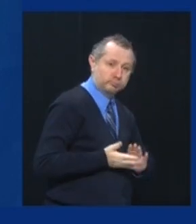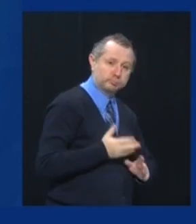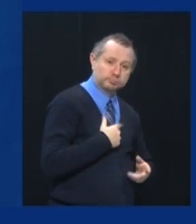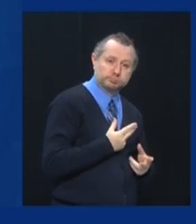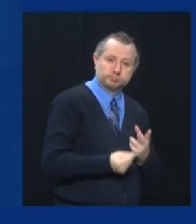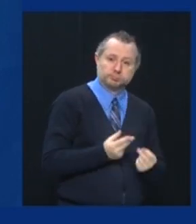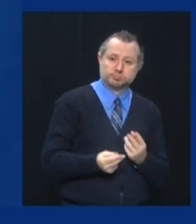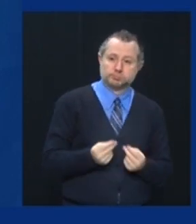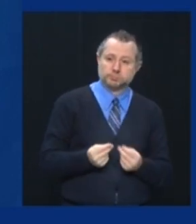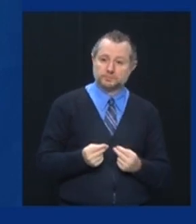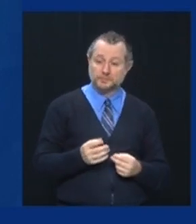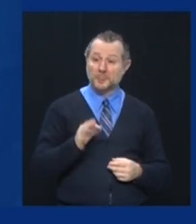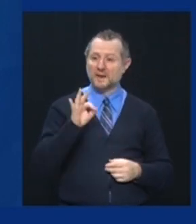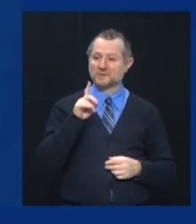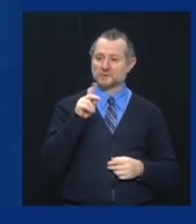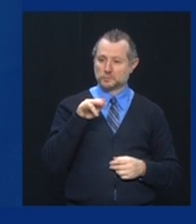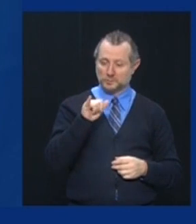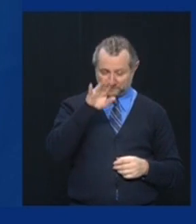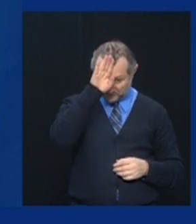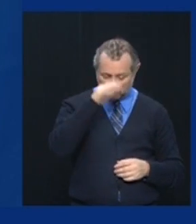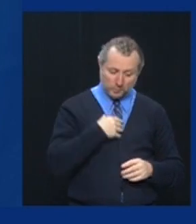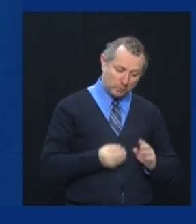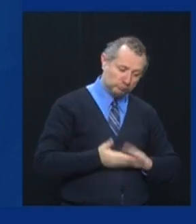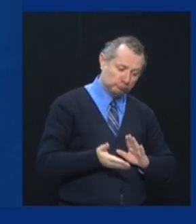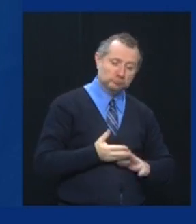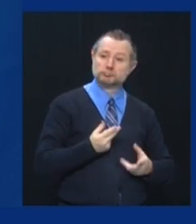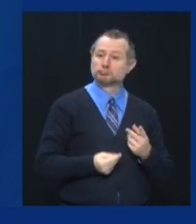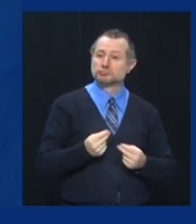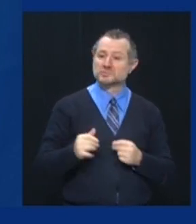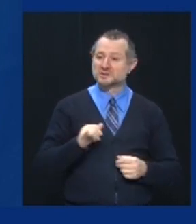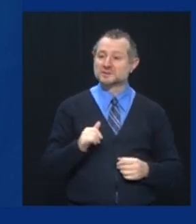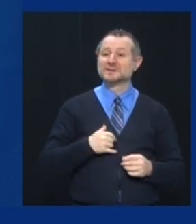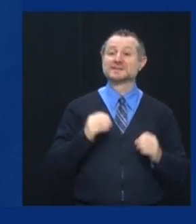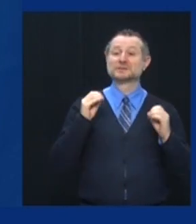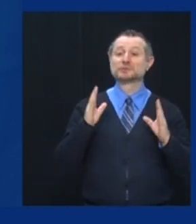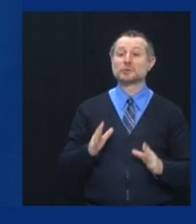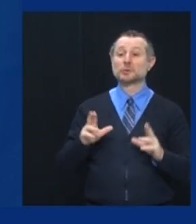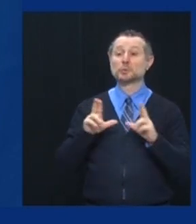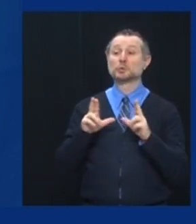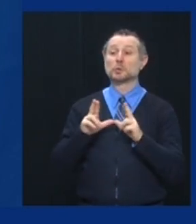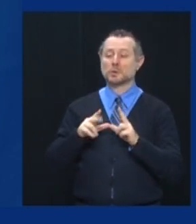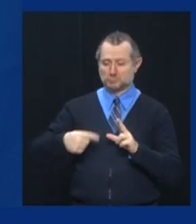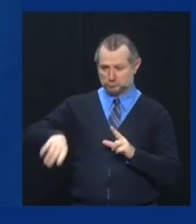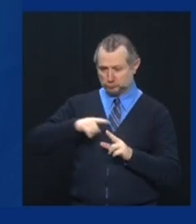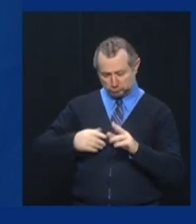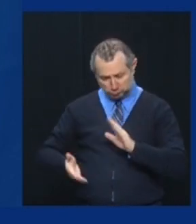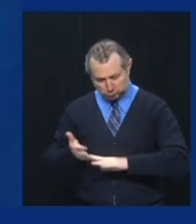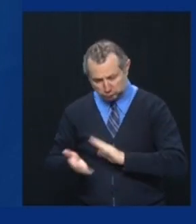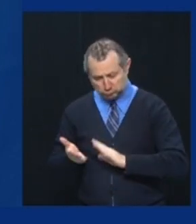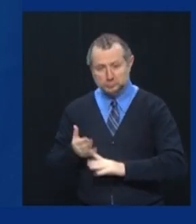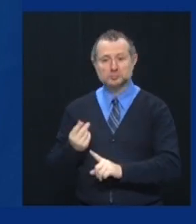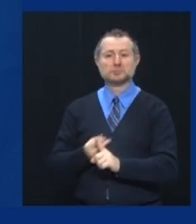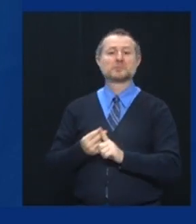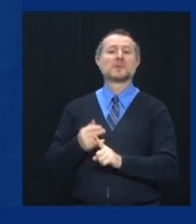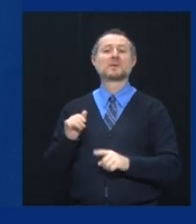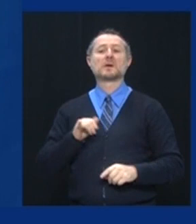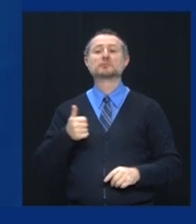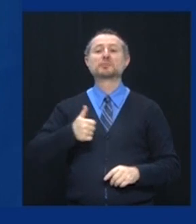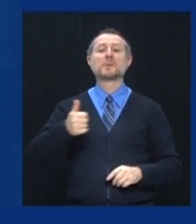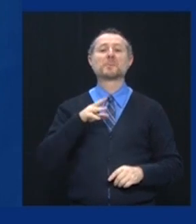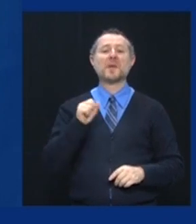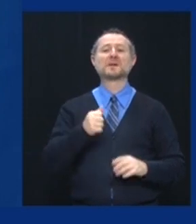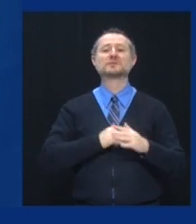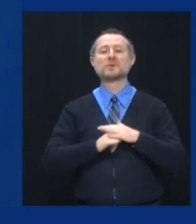teachers union, the transit workers union, all these frontline essential workers,